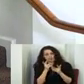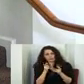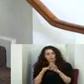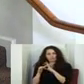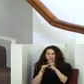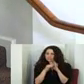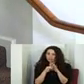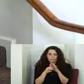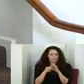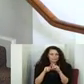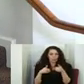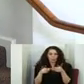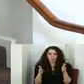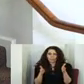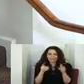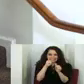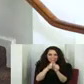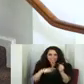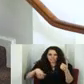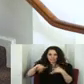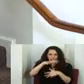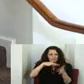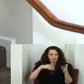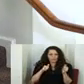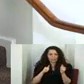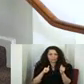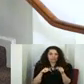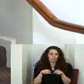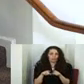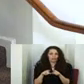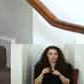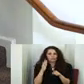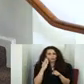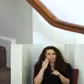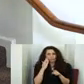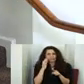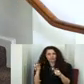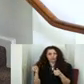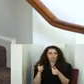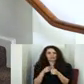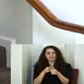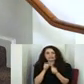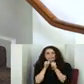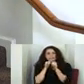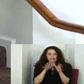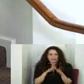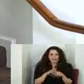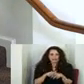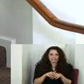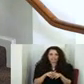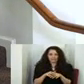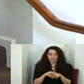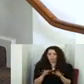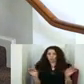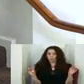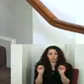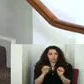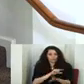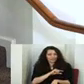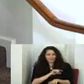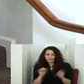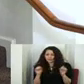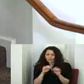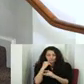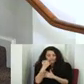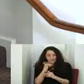and every one of us as we encounter original blessing about who we are, free of guilt, free of shame, but freedom